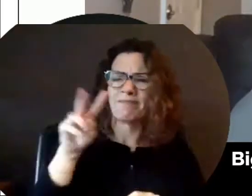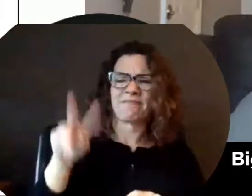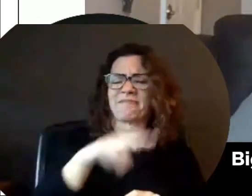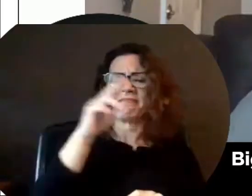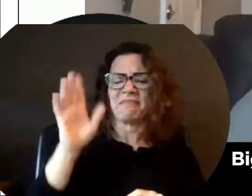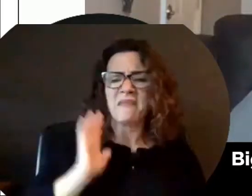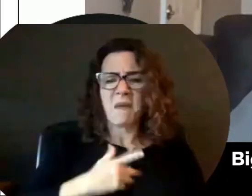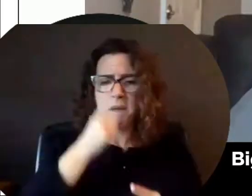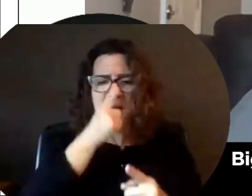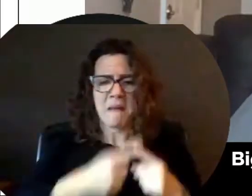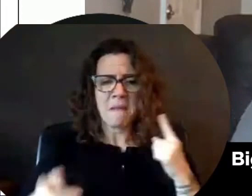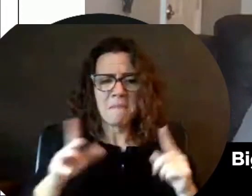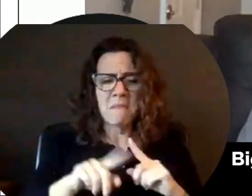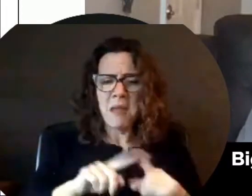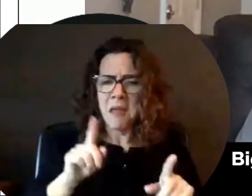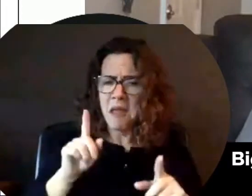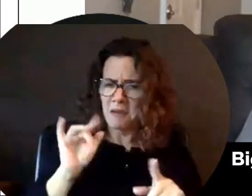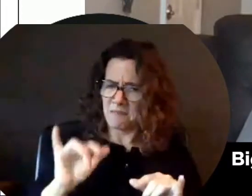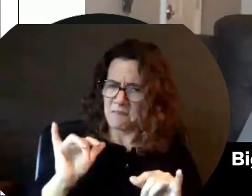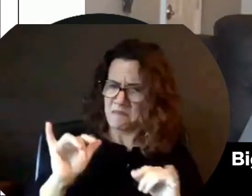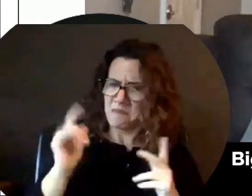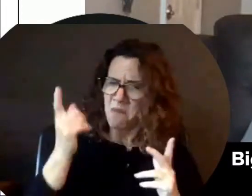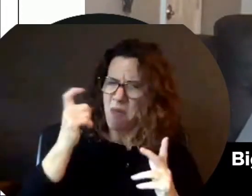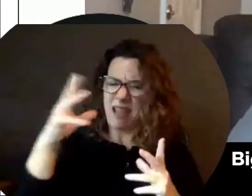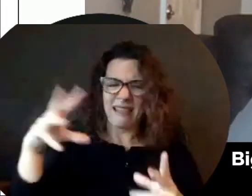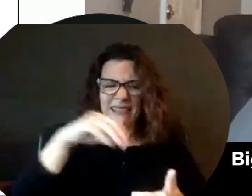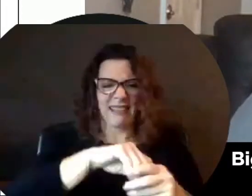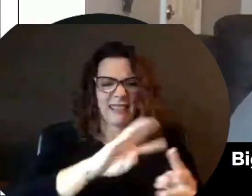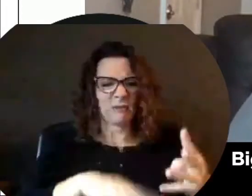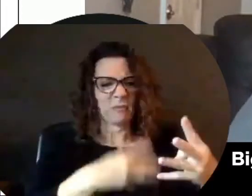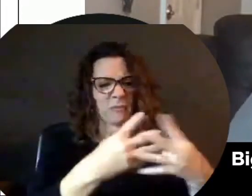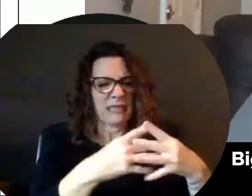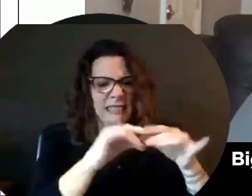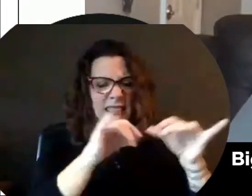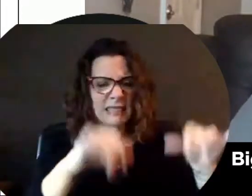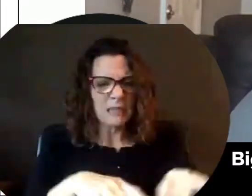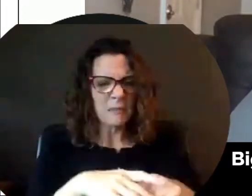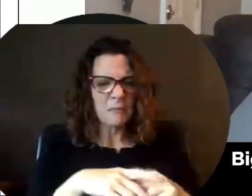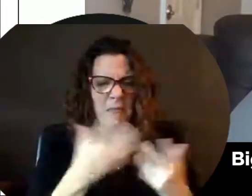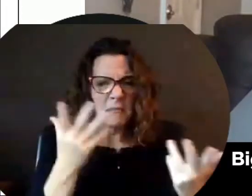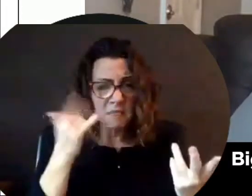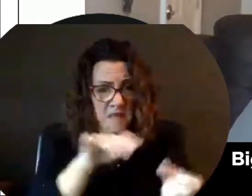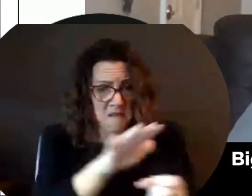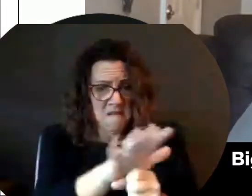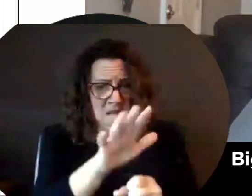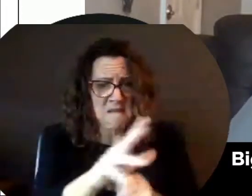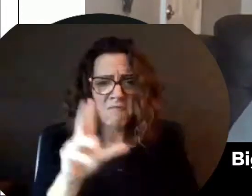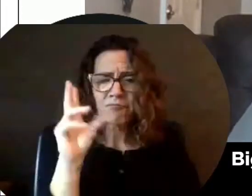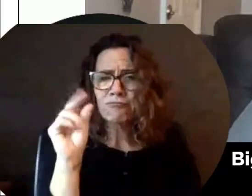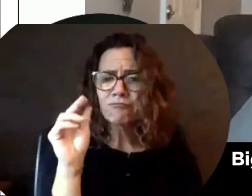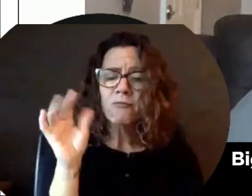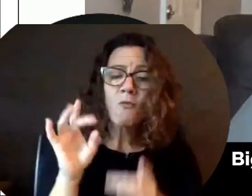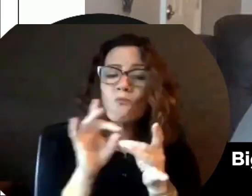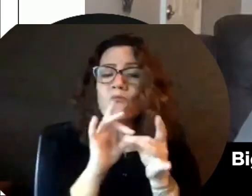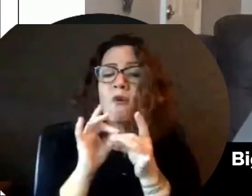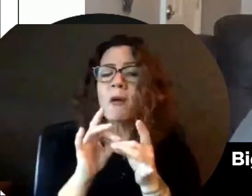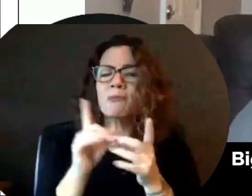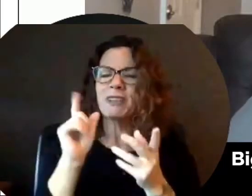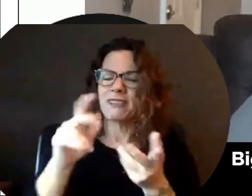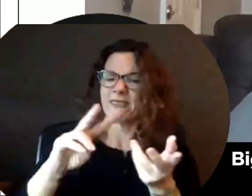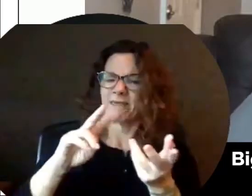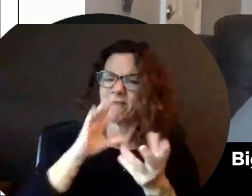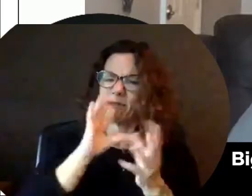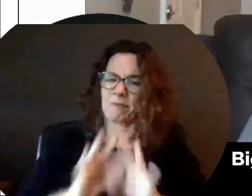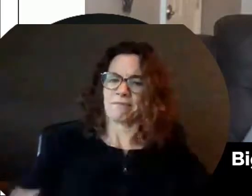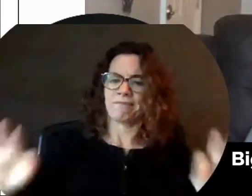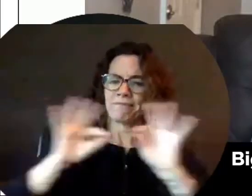coerced into cooperation by the existence of these things, especially if you're black, brown, or indigenous, especially if you're impoverished.